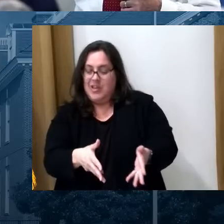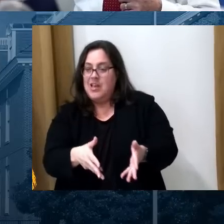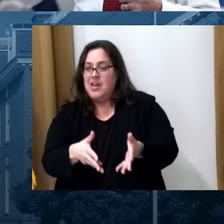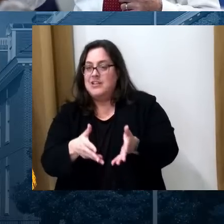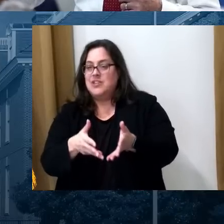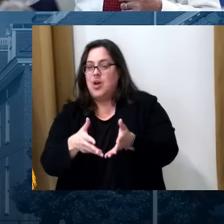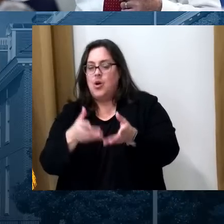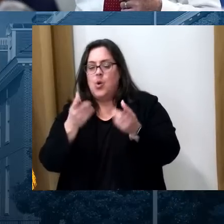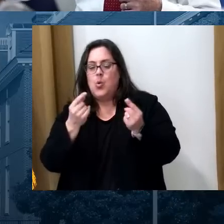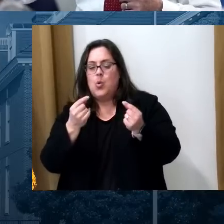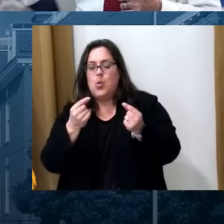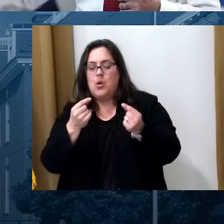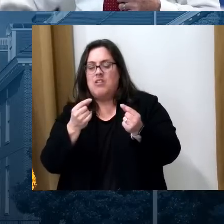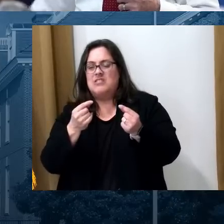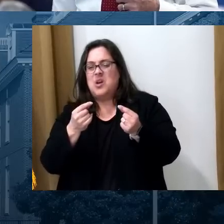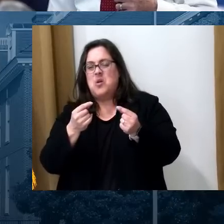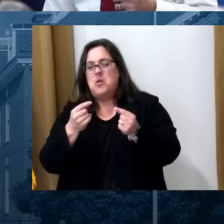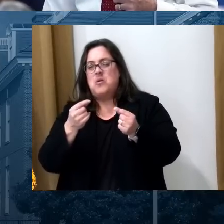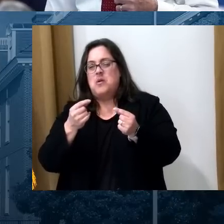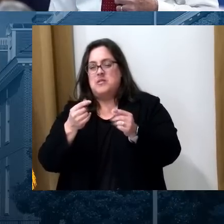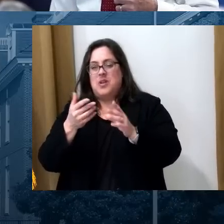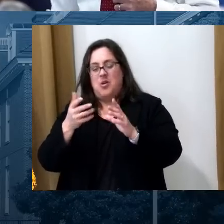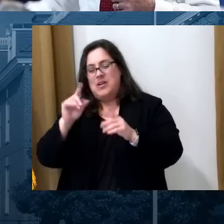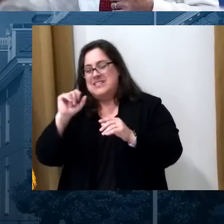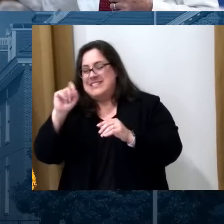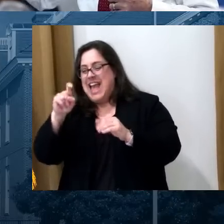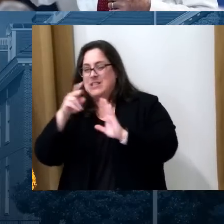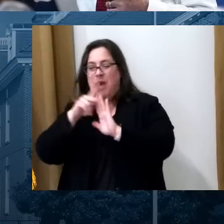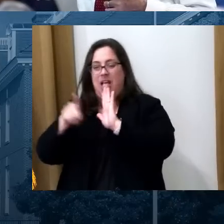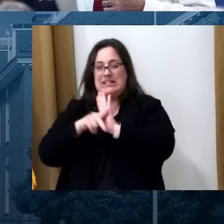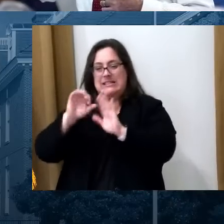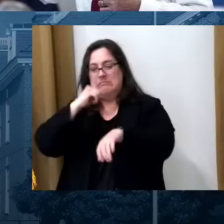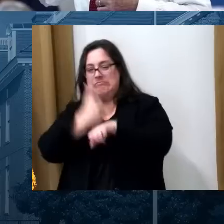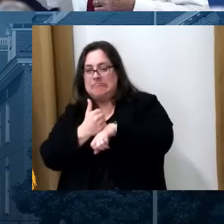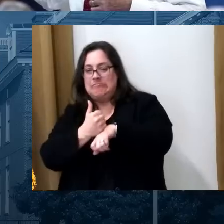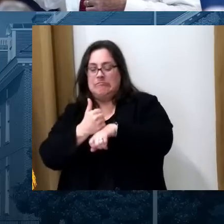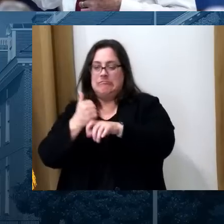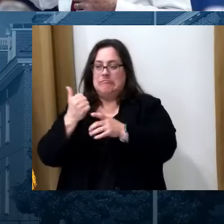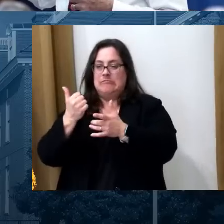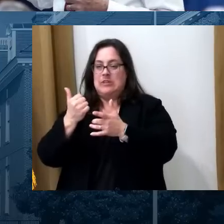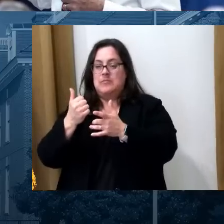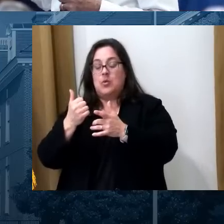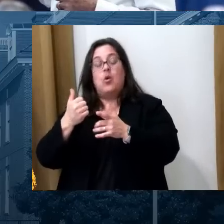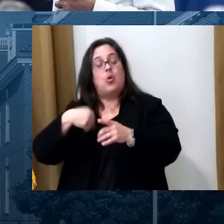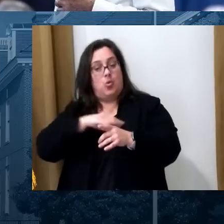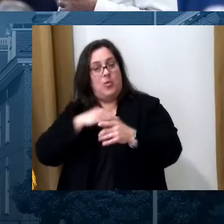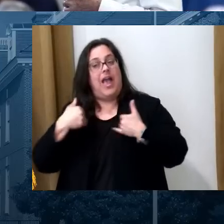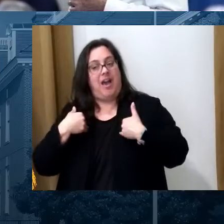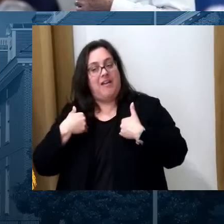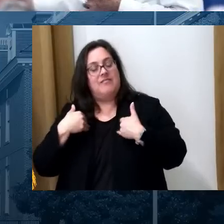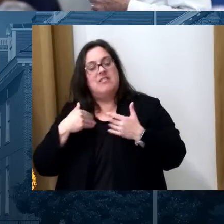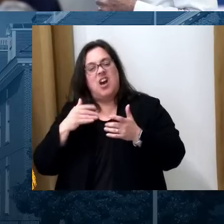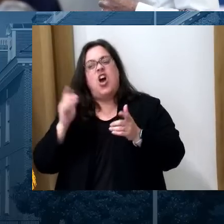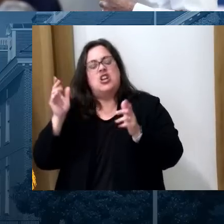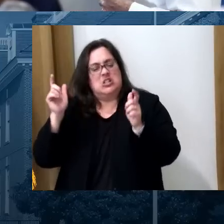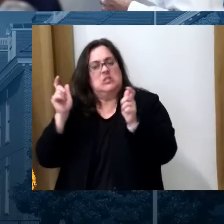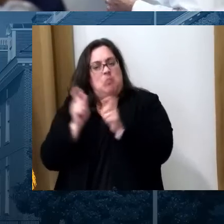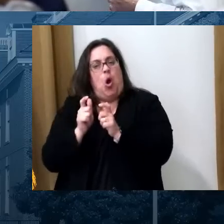reduction in that revenue, some tax policy. And we have a small tax cut here in